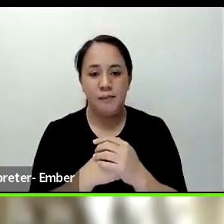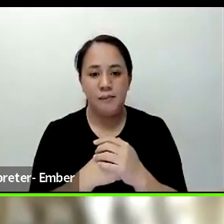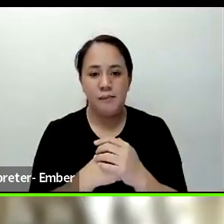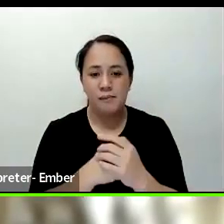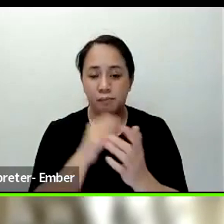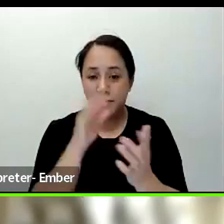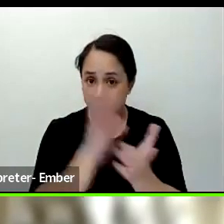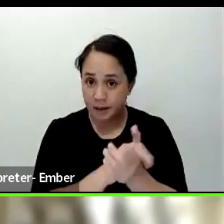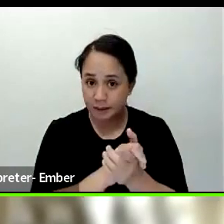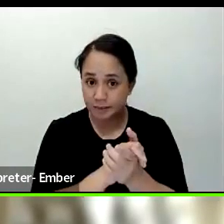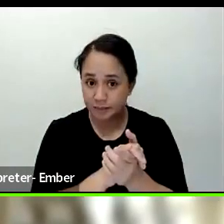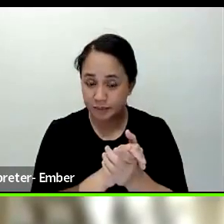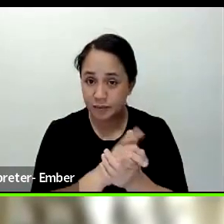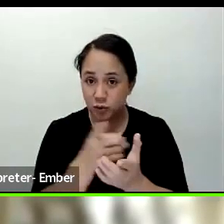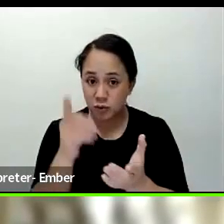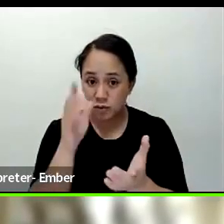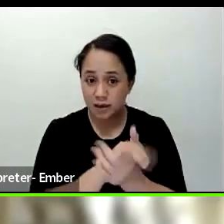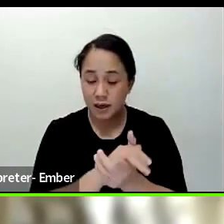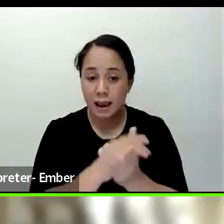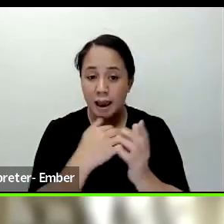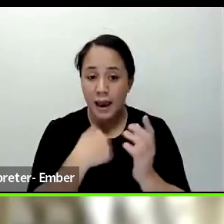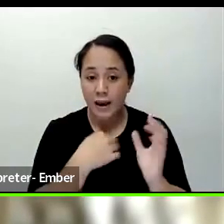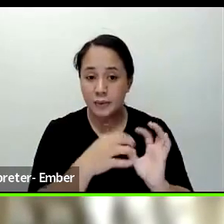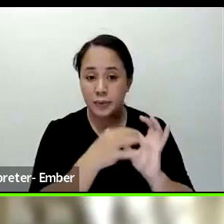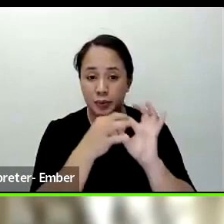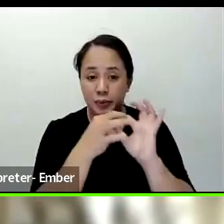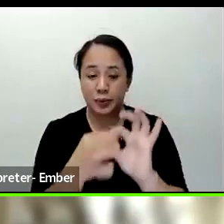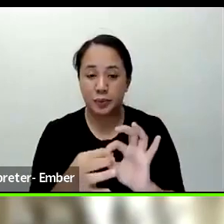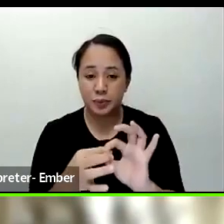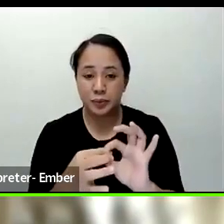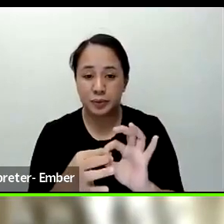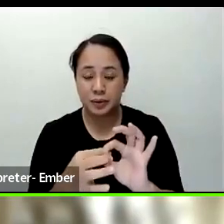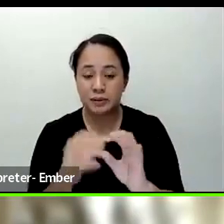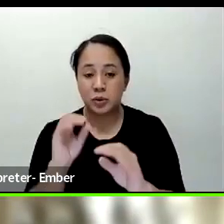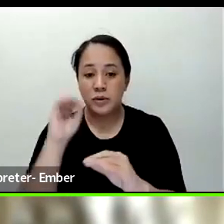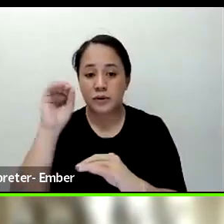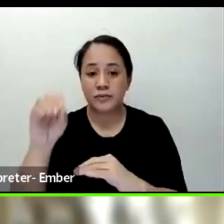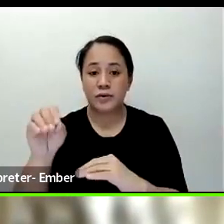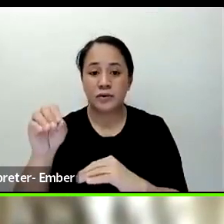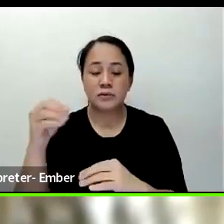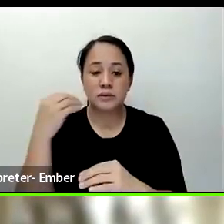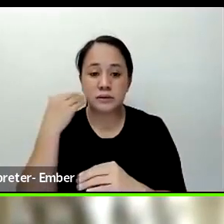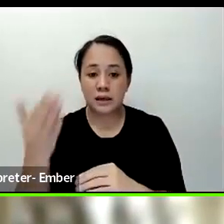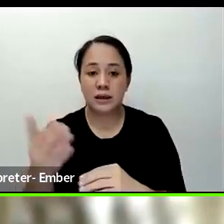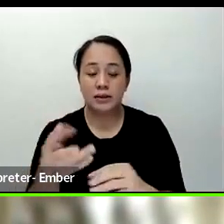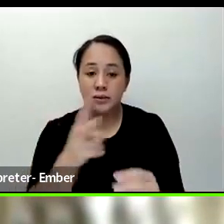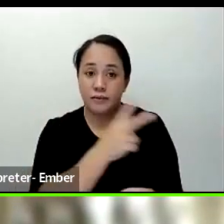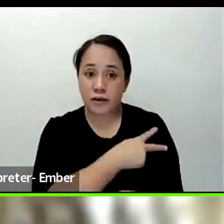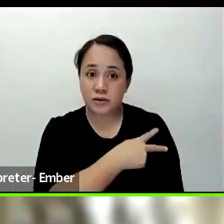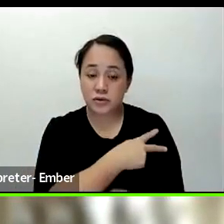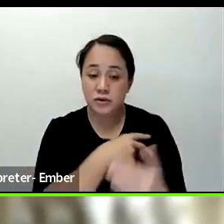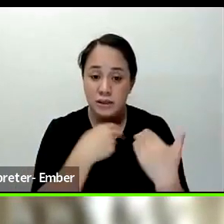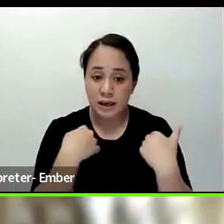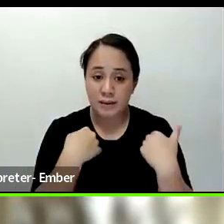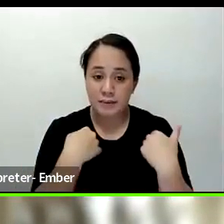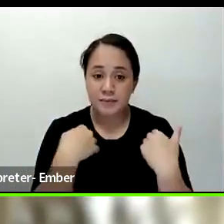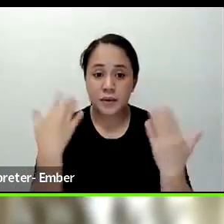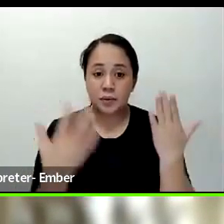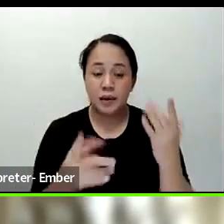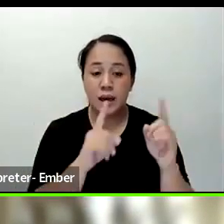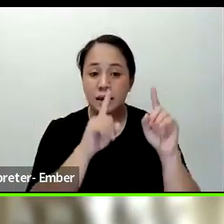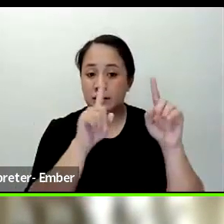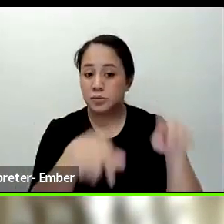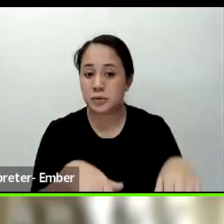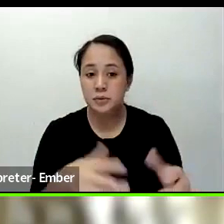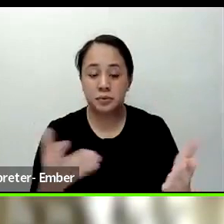there is a link between these excess deaths and vaccination. So maybe we can, just to answer that